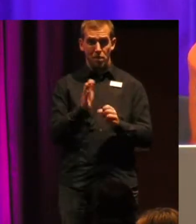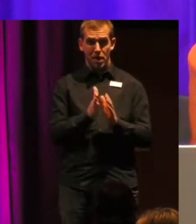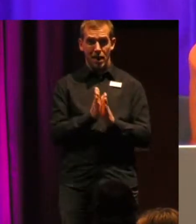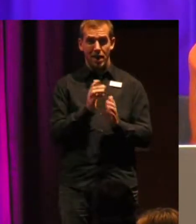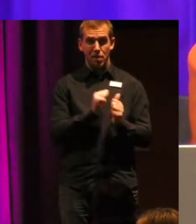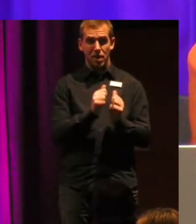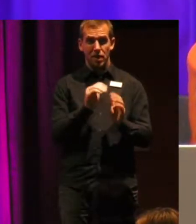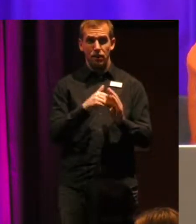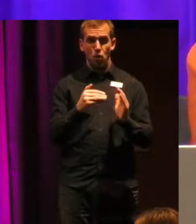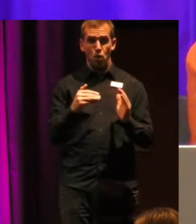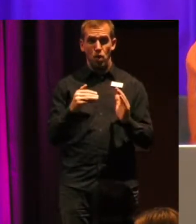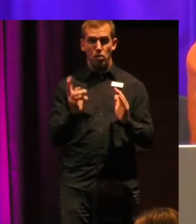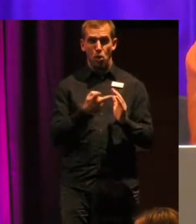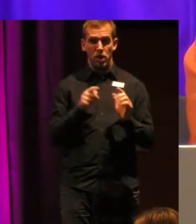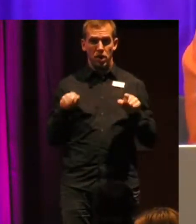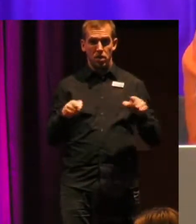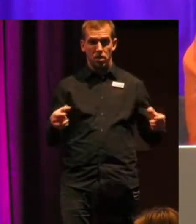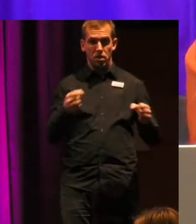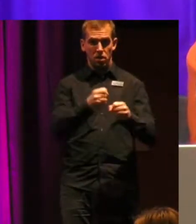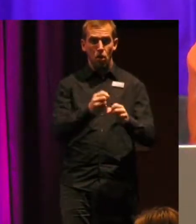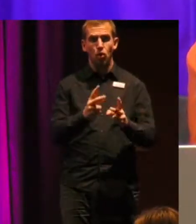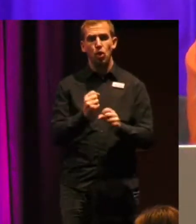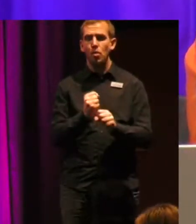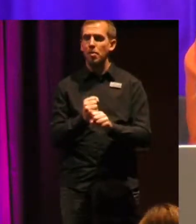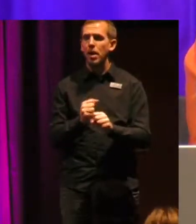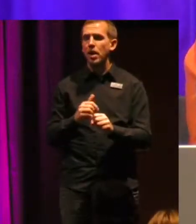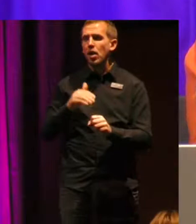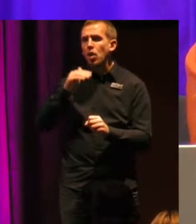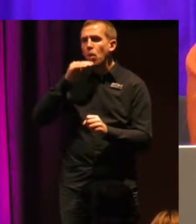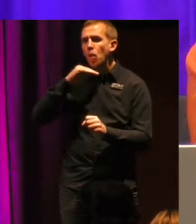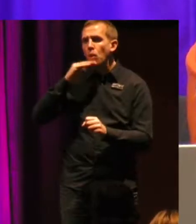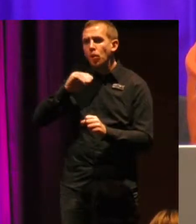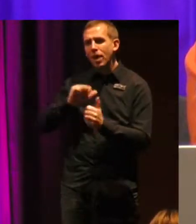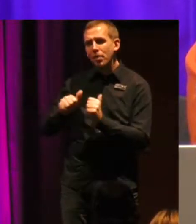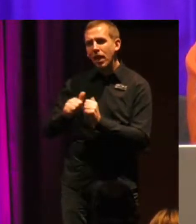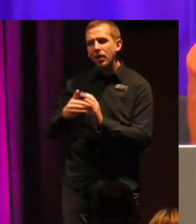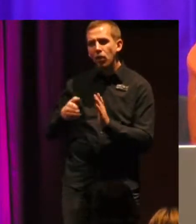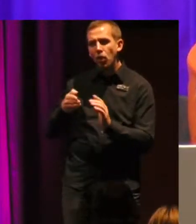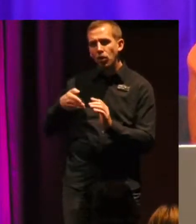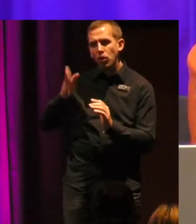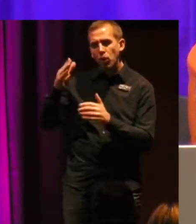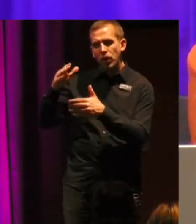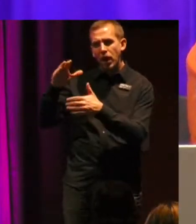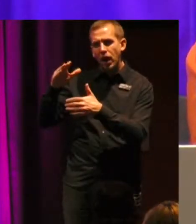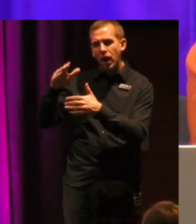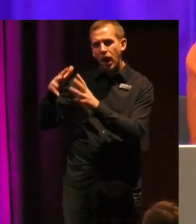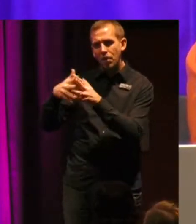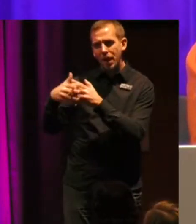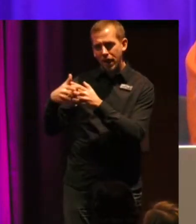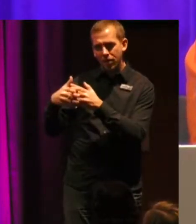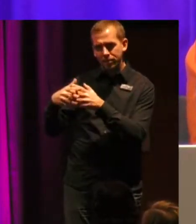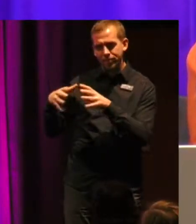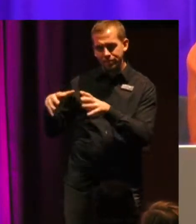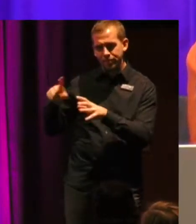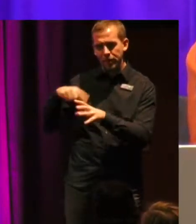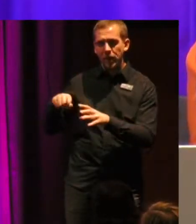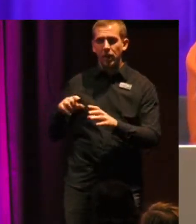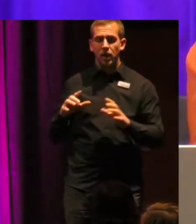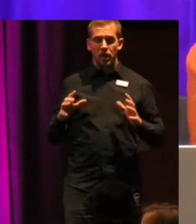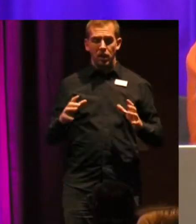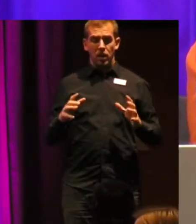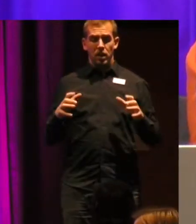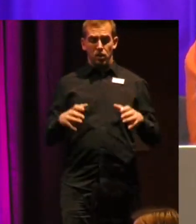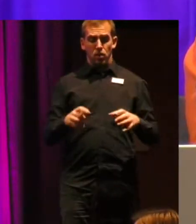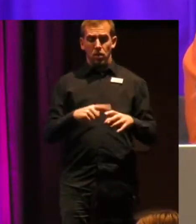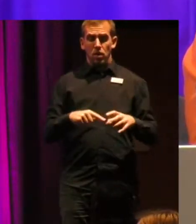of young elected officials from across both North America and the United States. And social media has